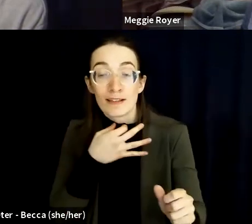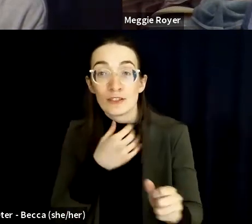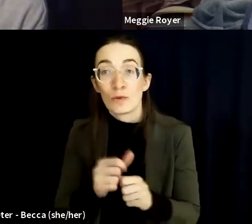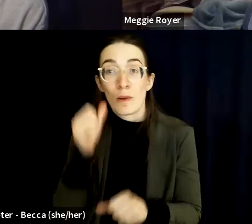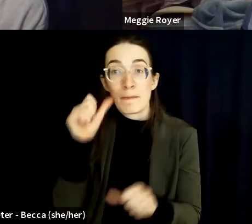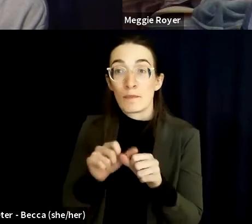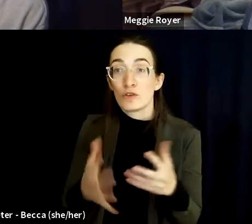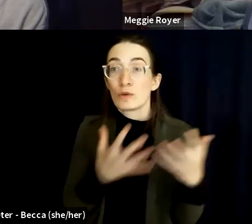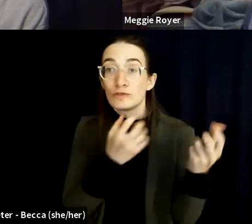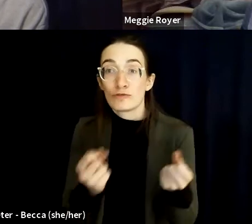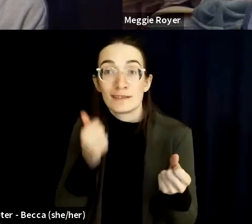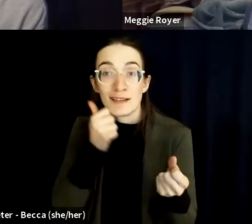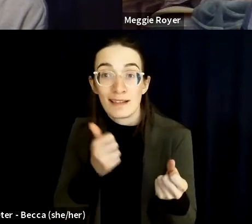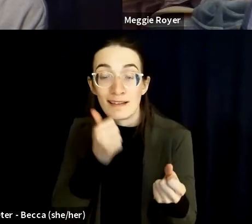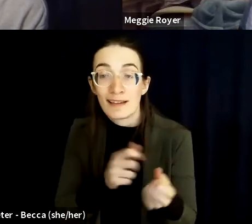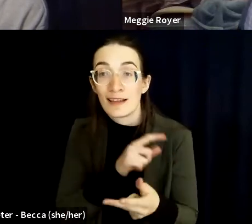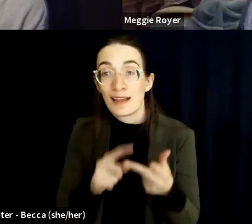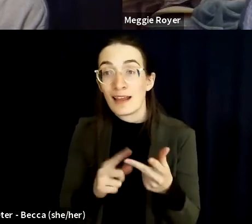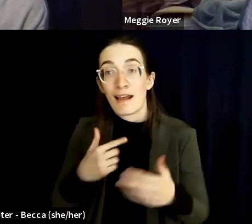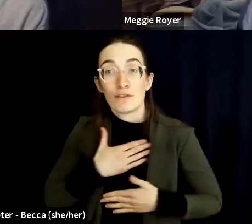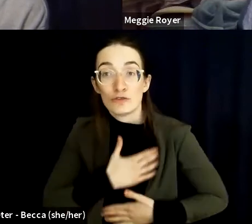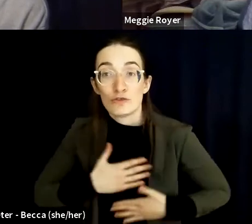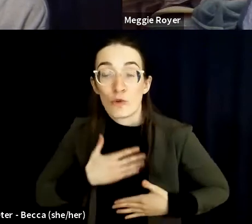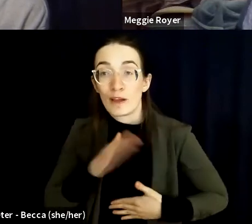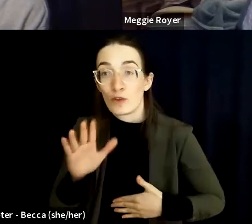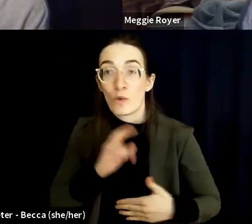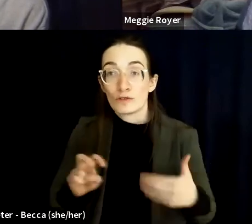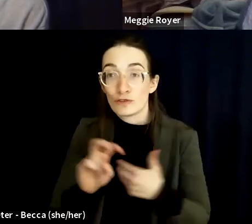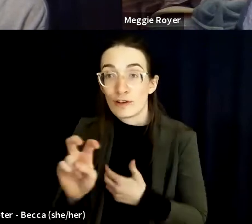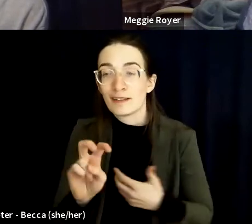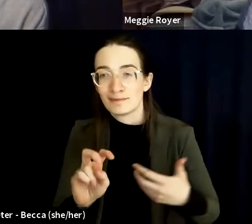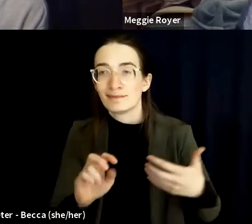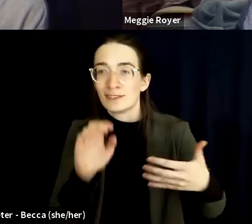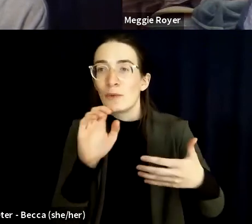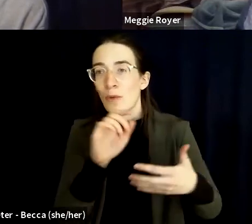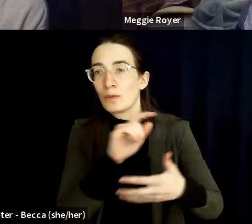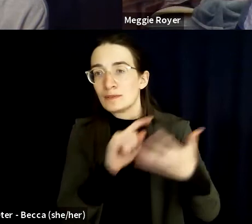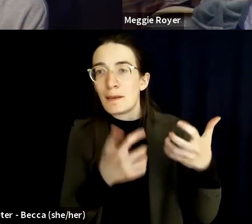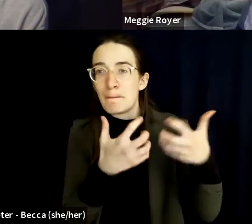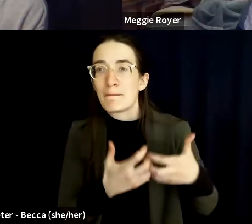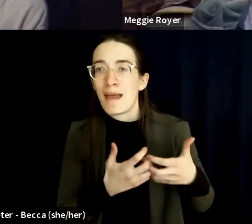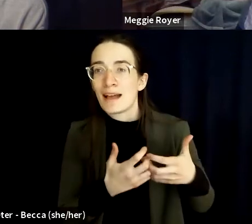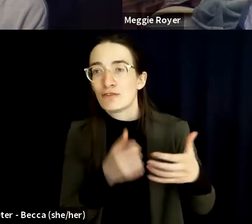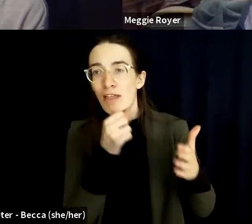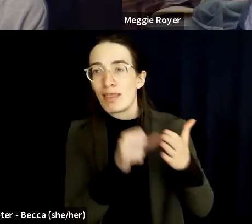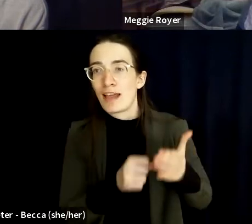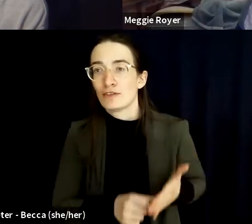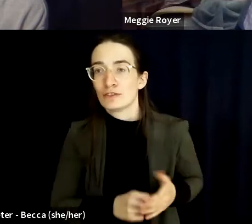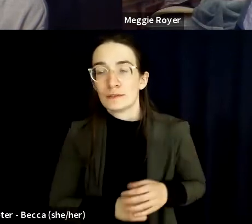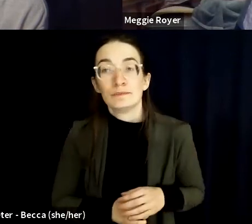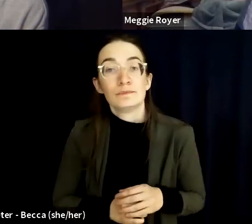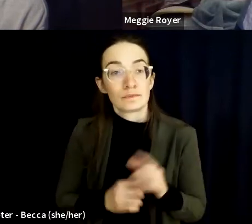strengths daily, enjoying the journey. And then also just thinking about this year, keeping in mind your